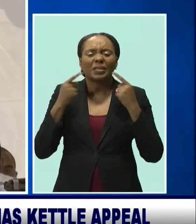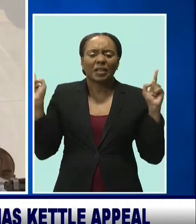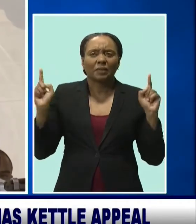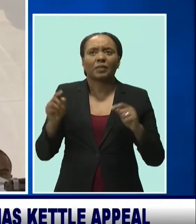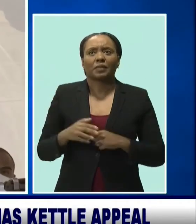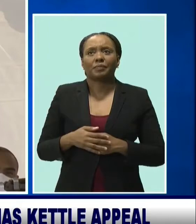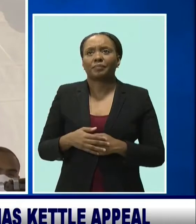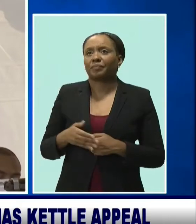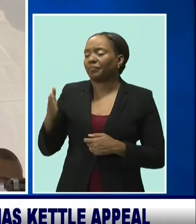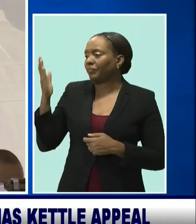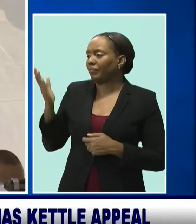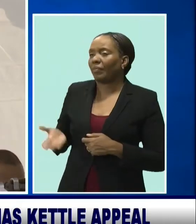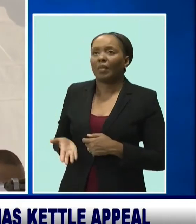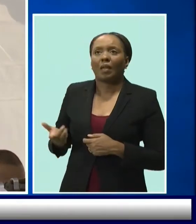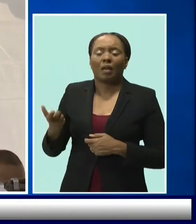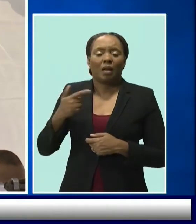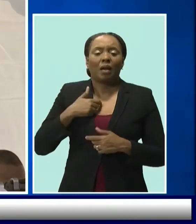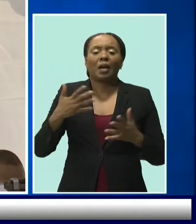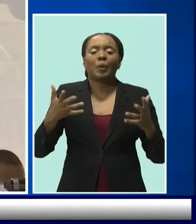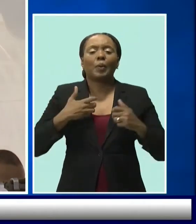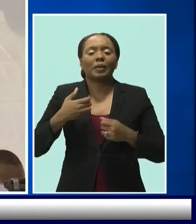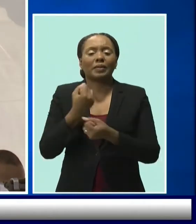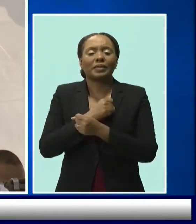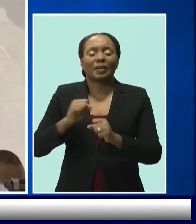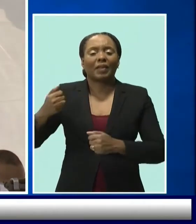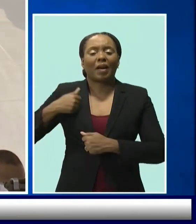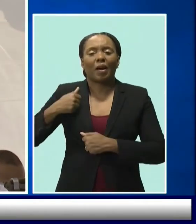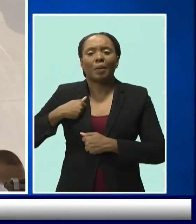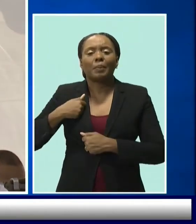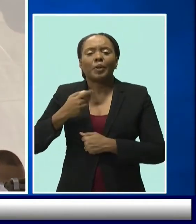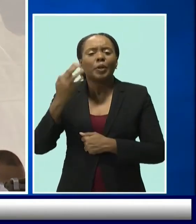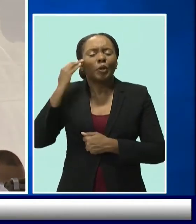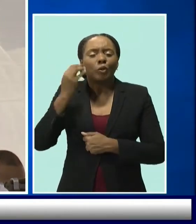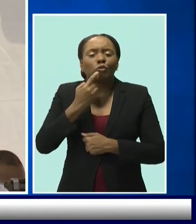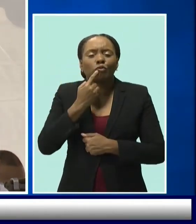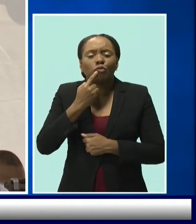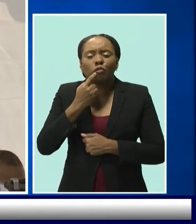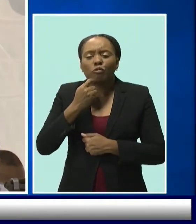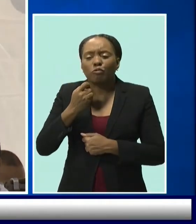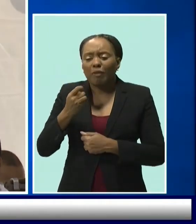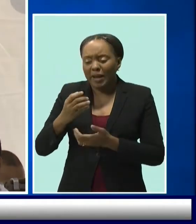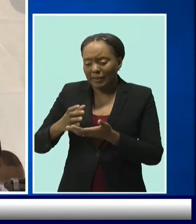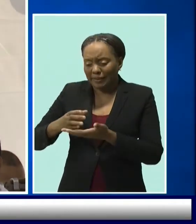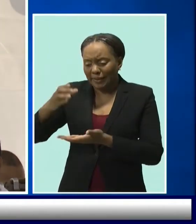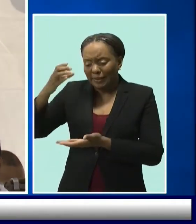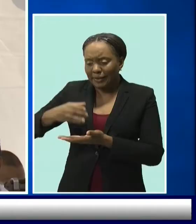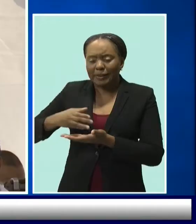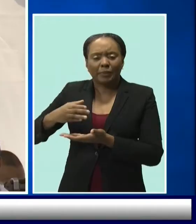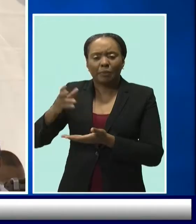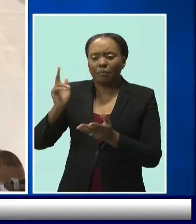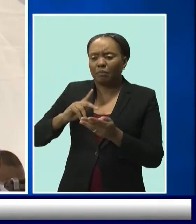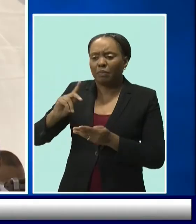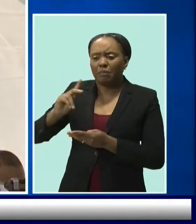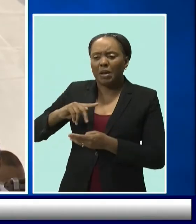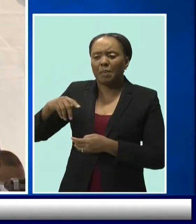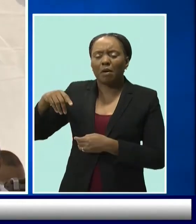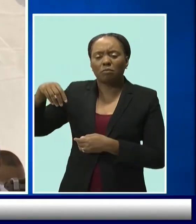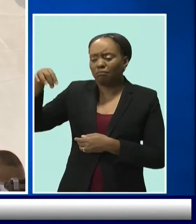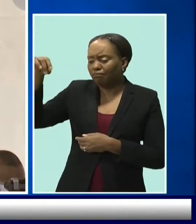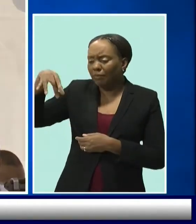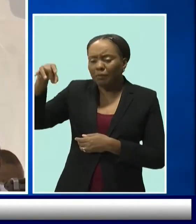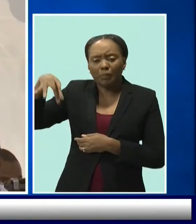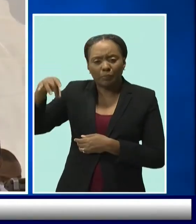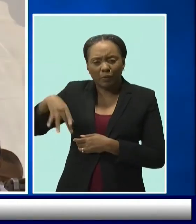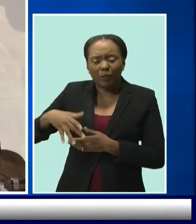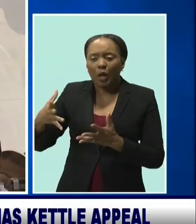red kettles to be brimming to the top, to be brimming from top to bottom, bottom to top, across